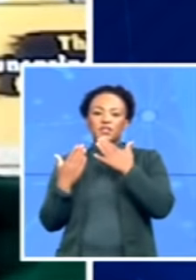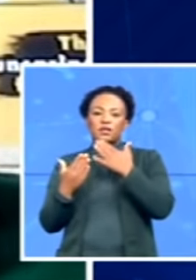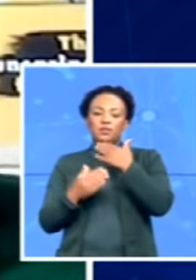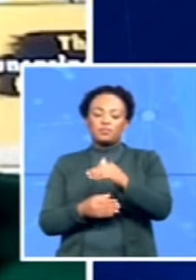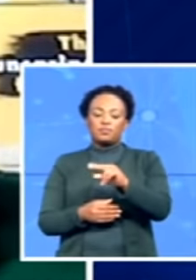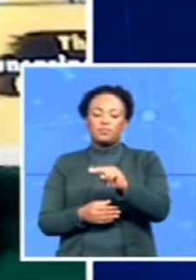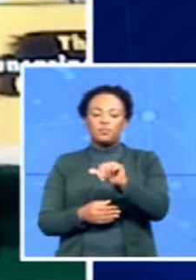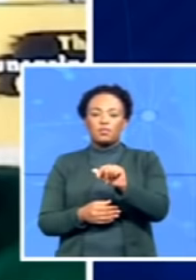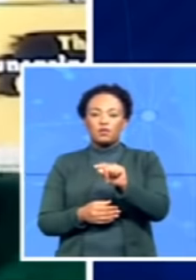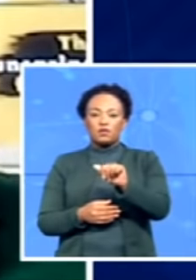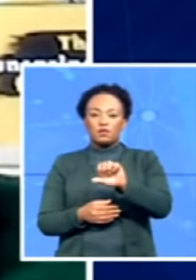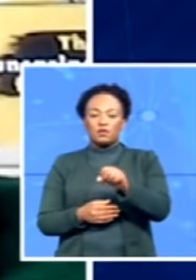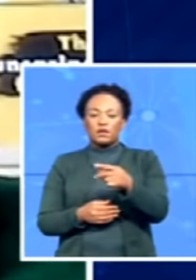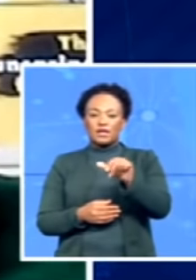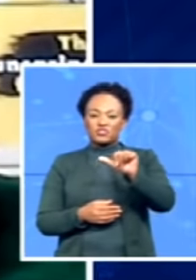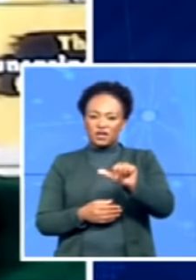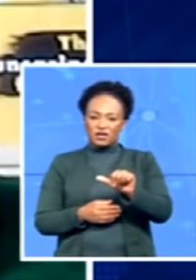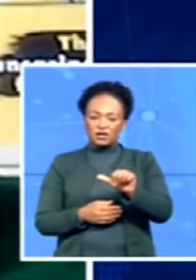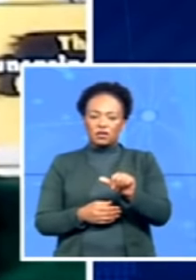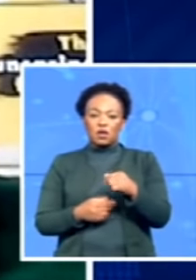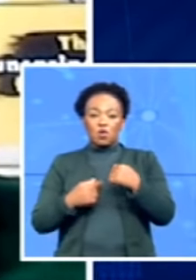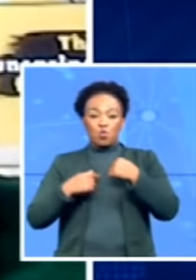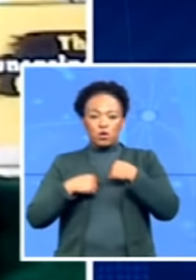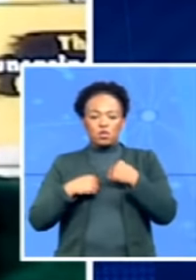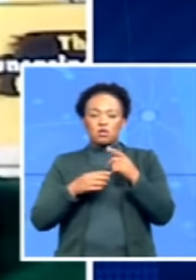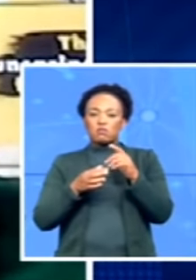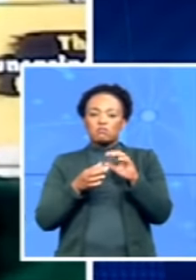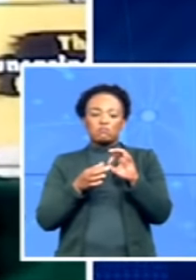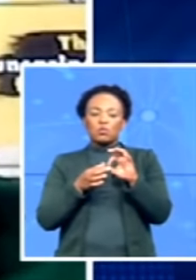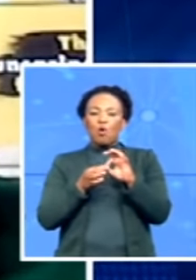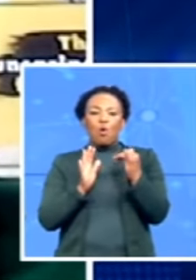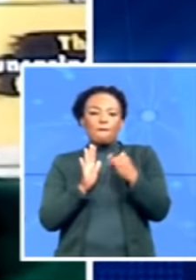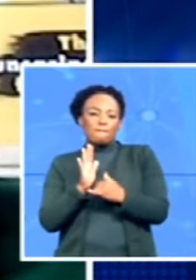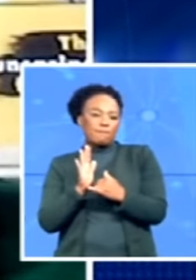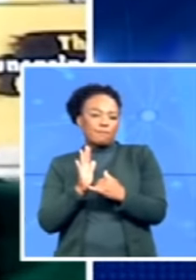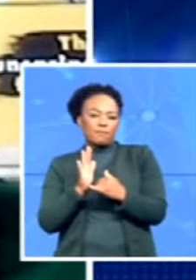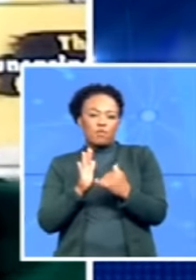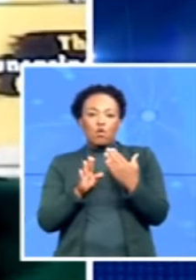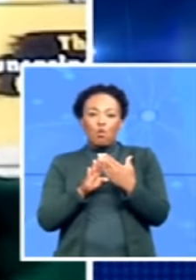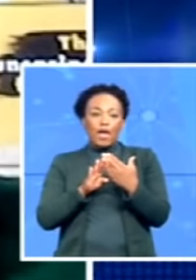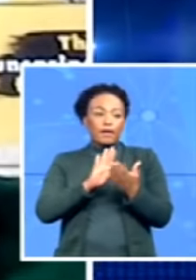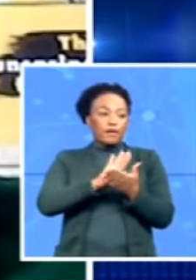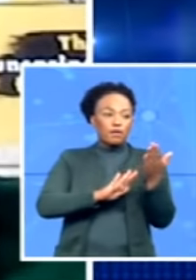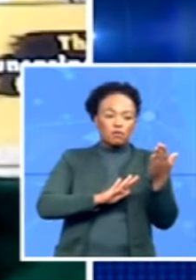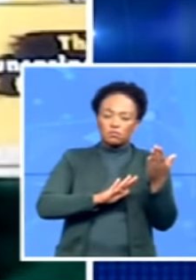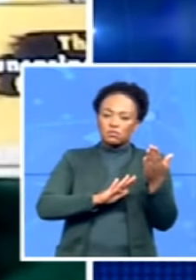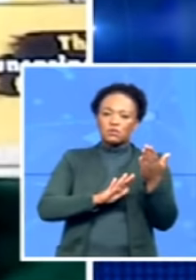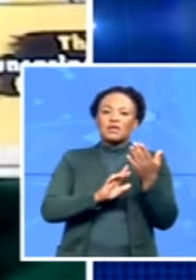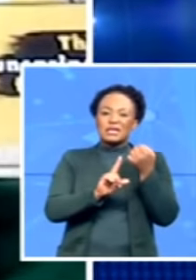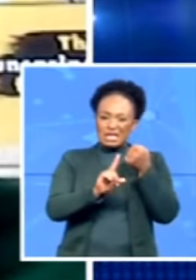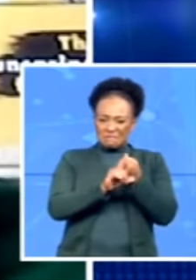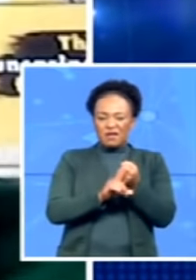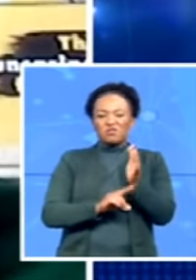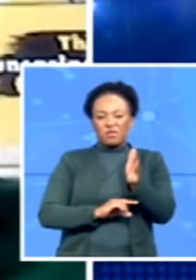Stay away currently is going to have a huge impact on the ANC. Currently, as we are preparing